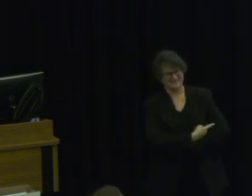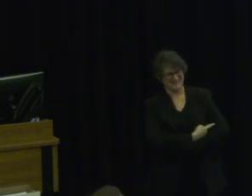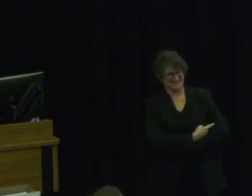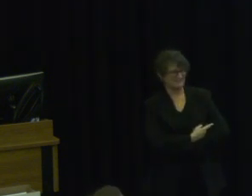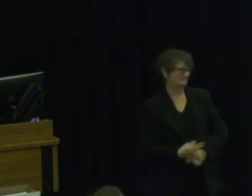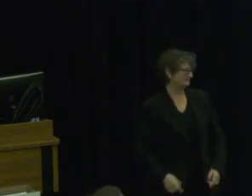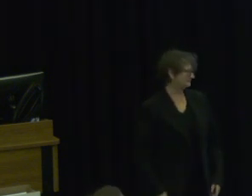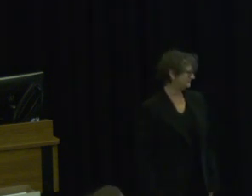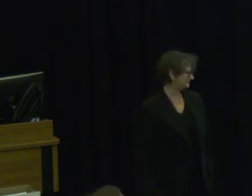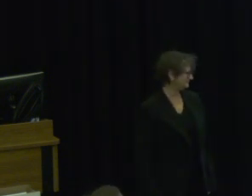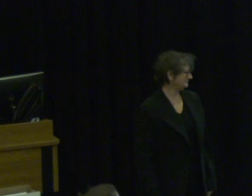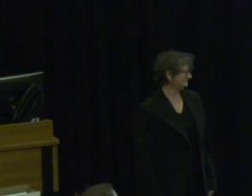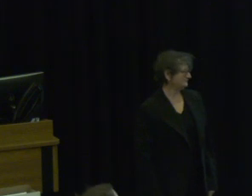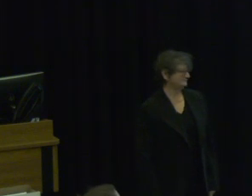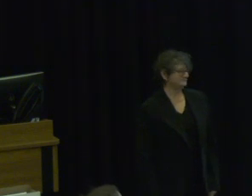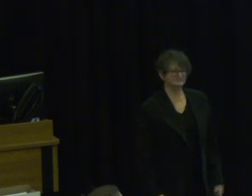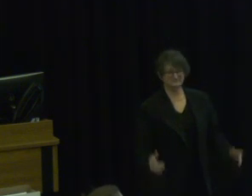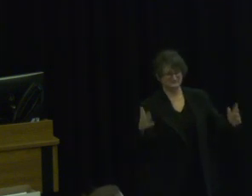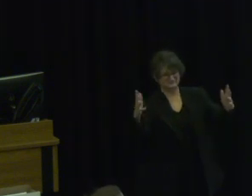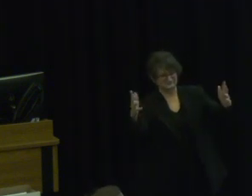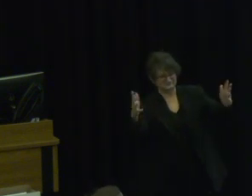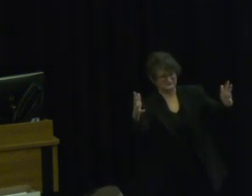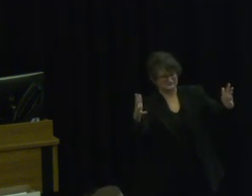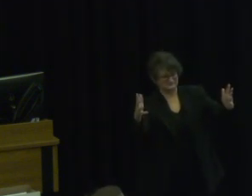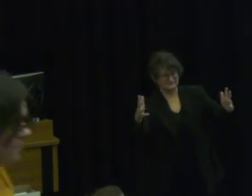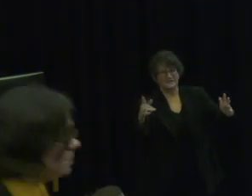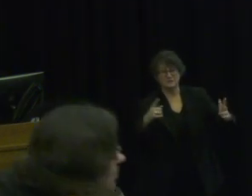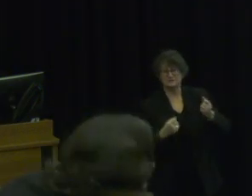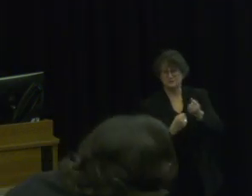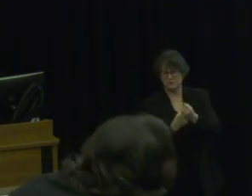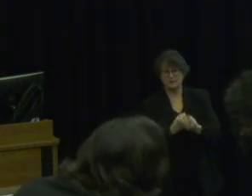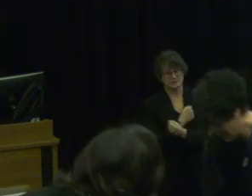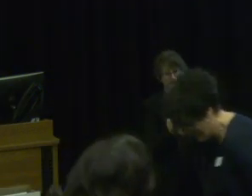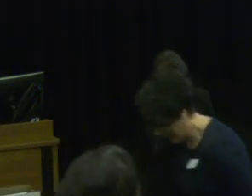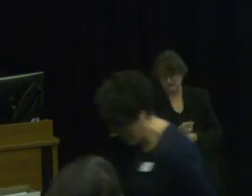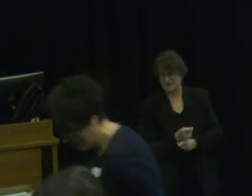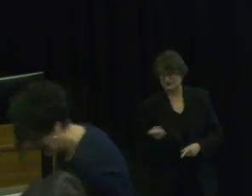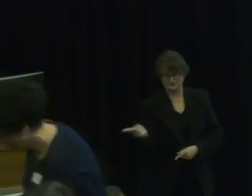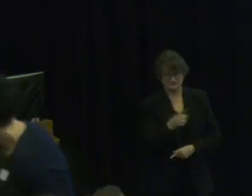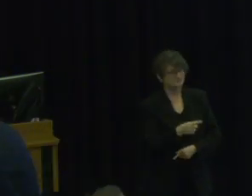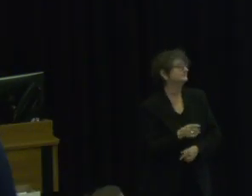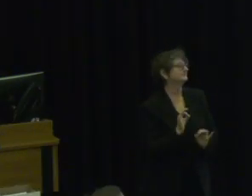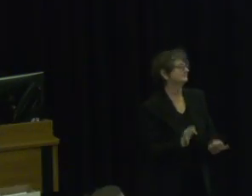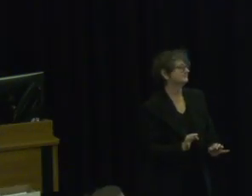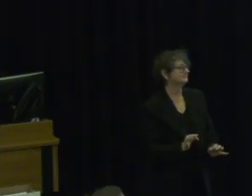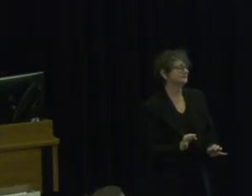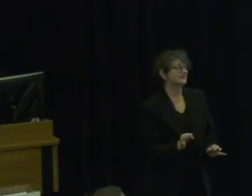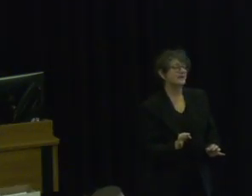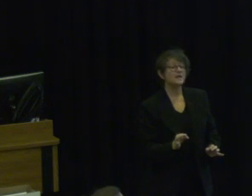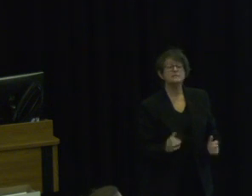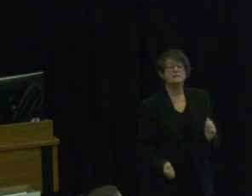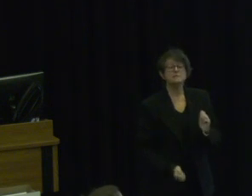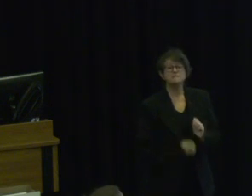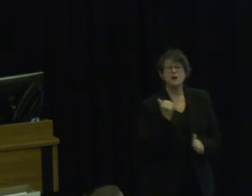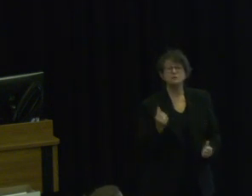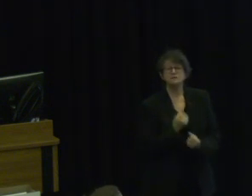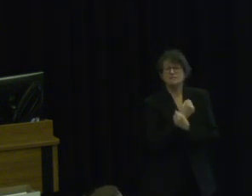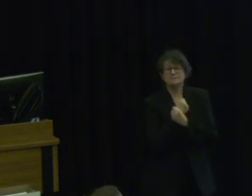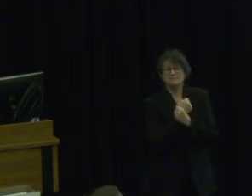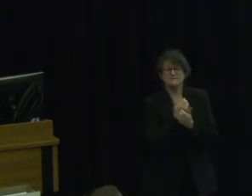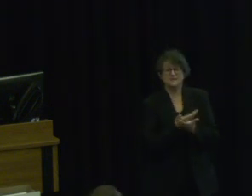And yes, we support love around here. So we want to say the most loving thing that I